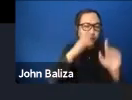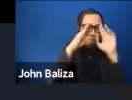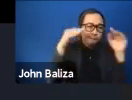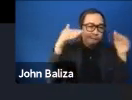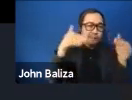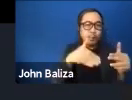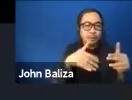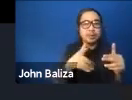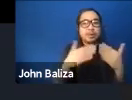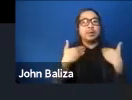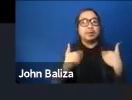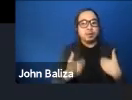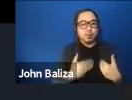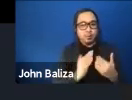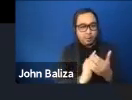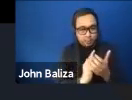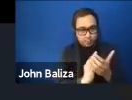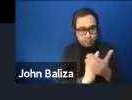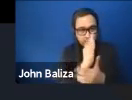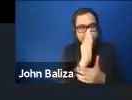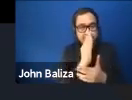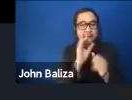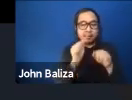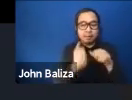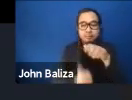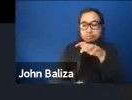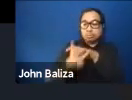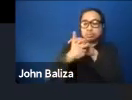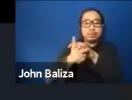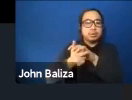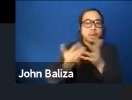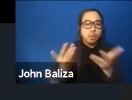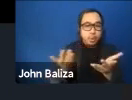human right and bring the visibility in Cambodia